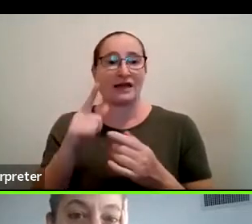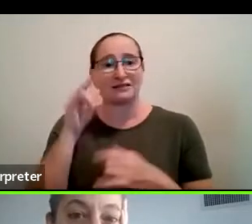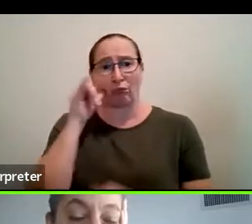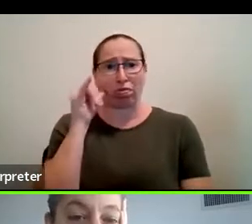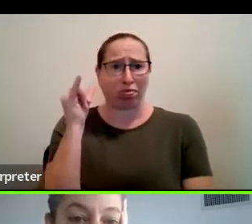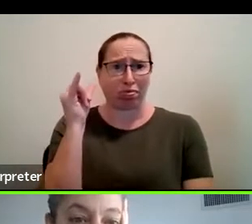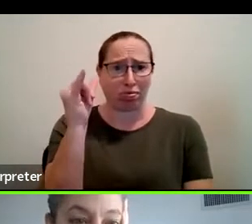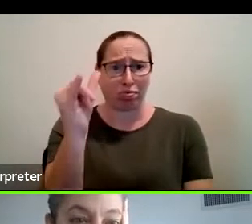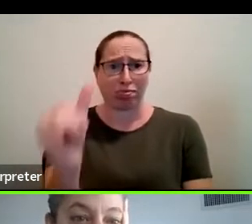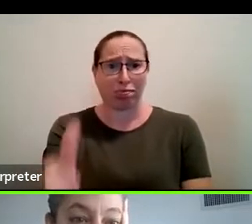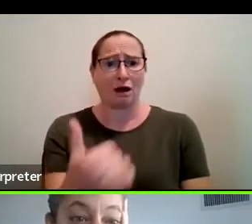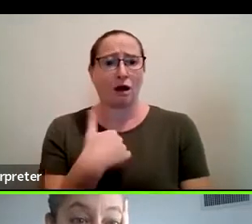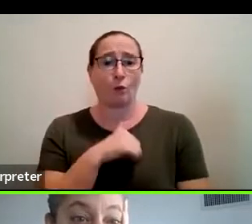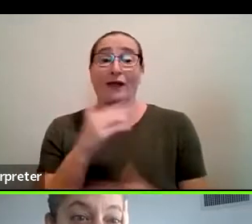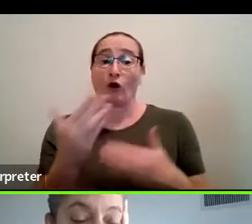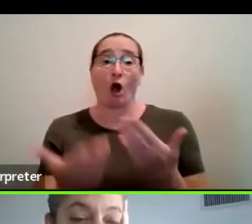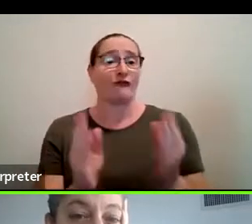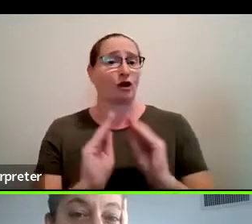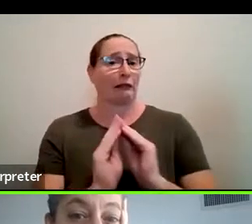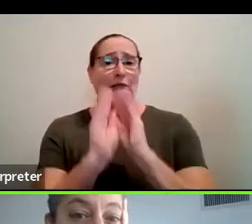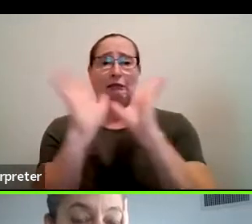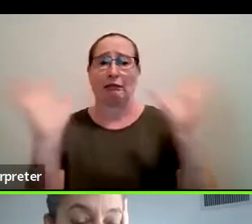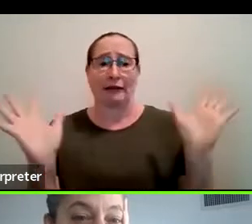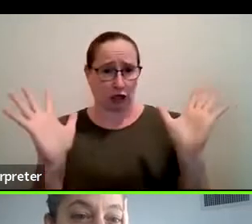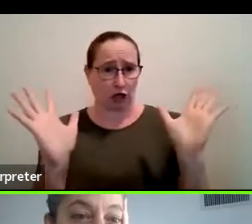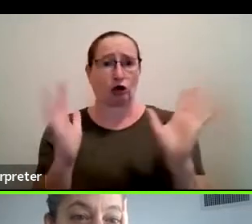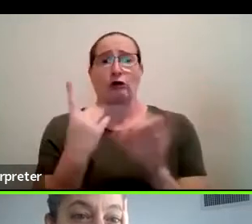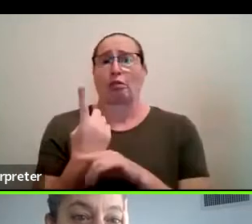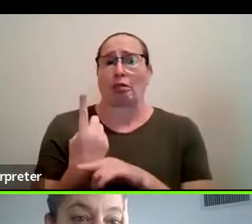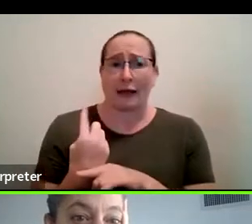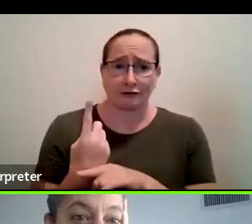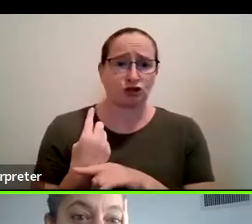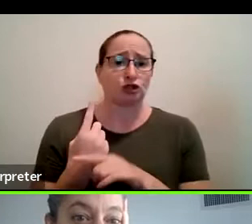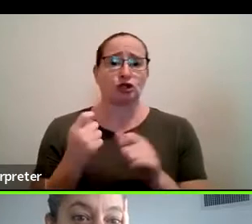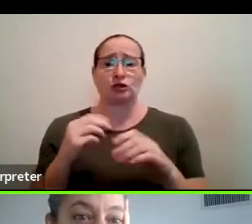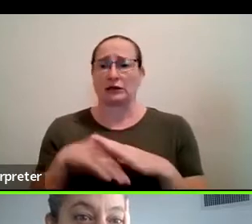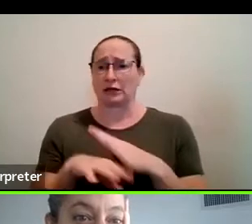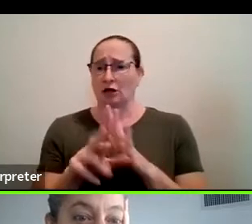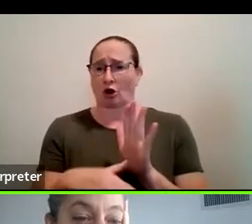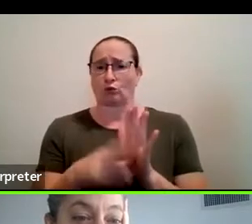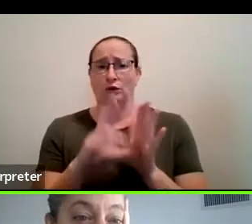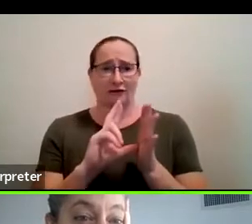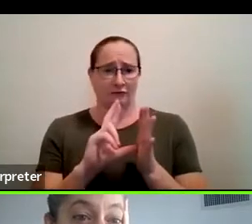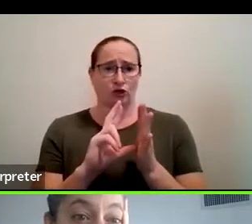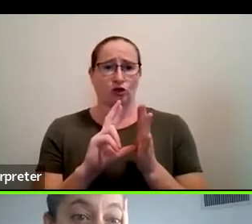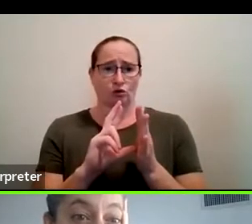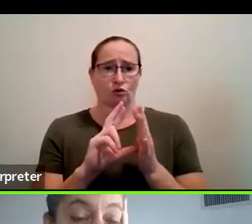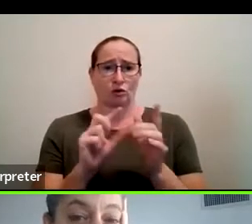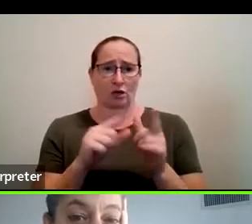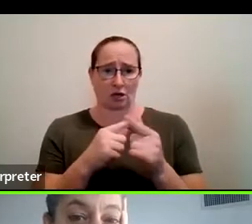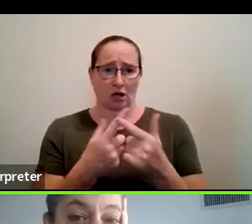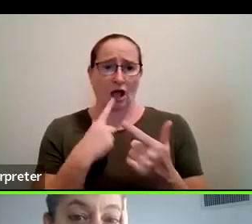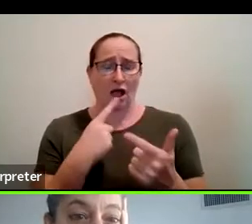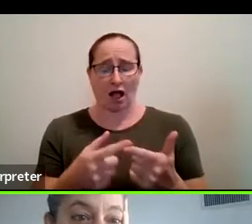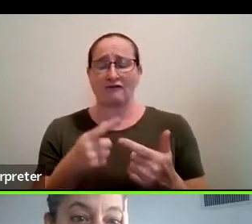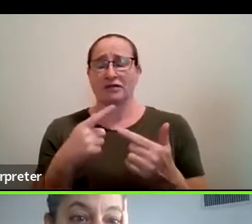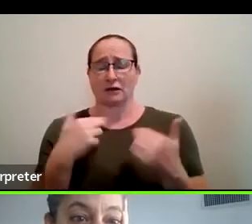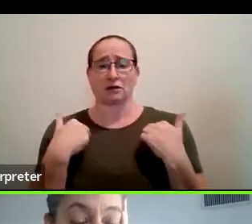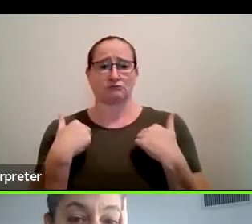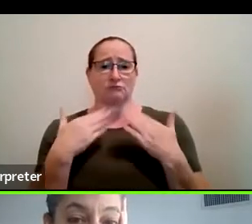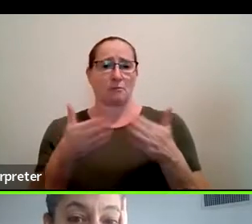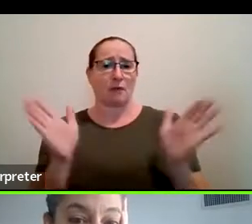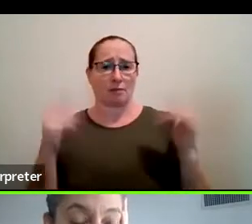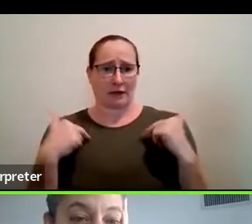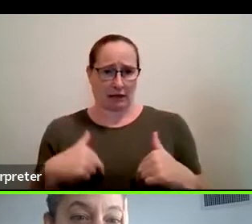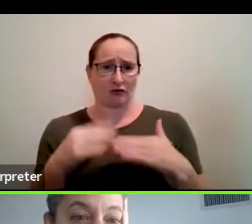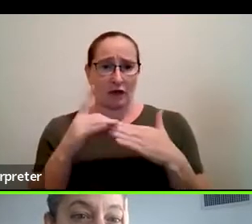forever. We offered a very clear roadmap for that a year ago in our review of the Toronto Public Health Guidance, and we're